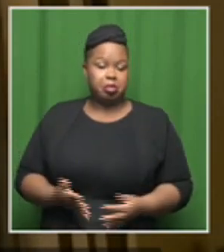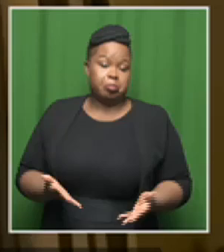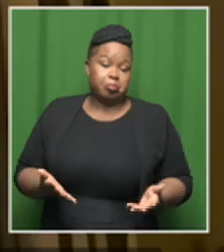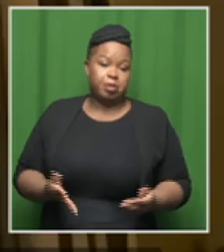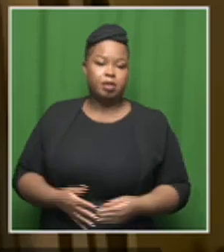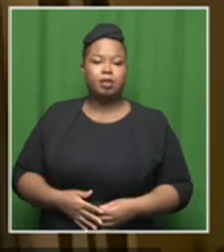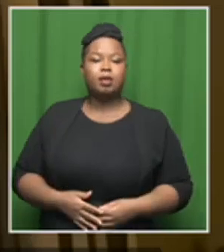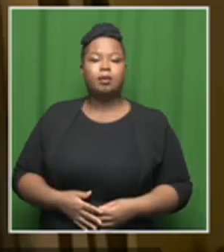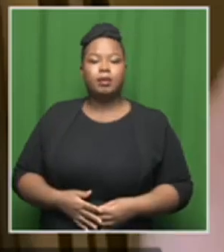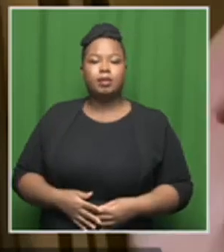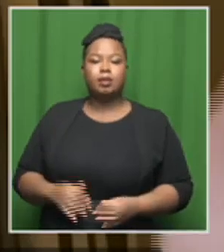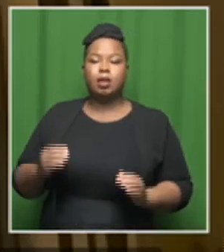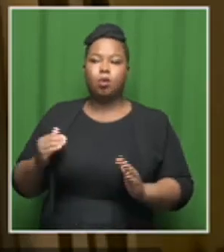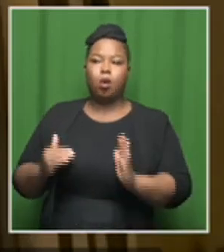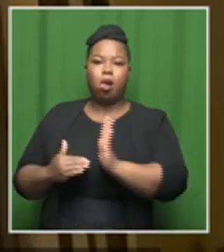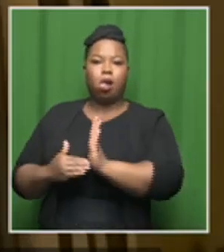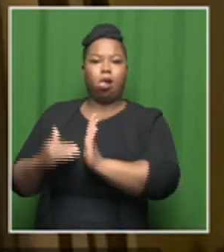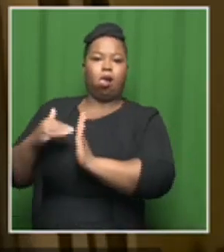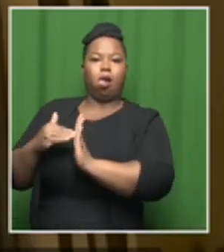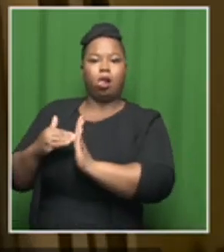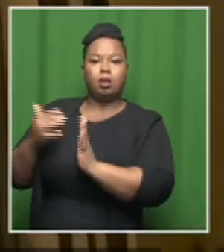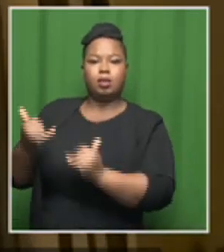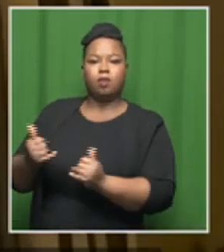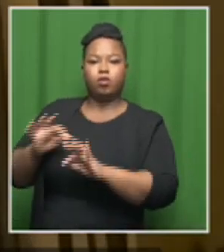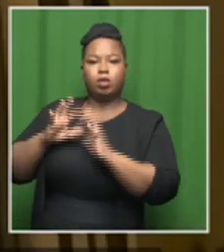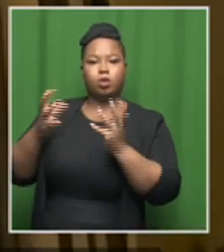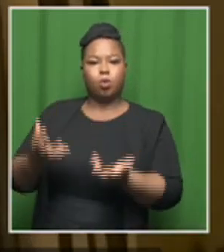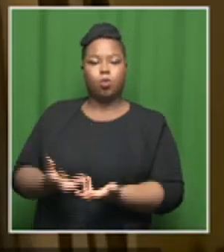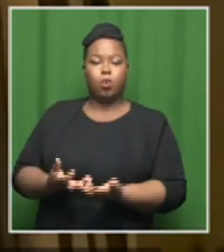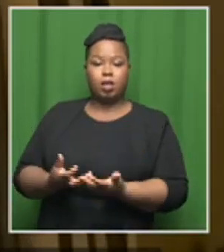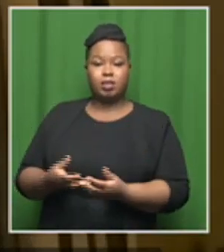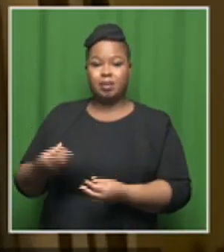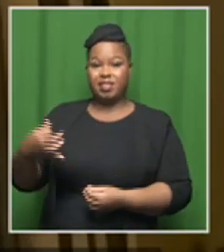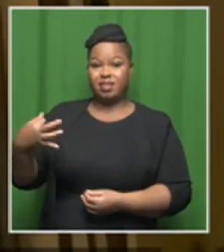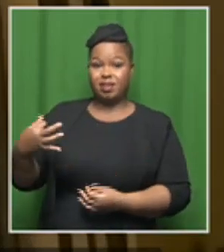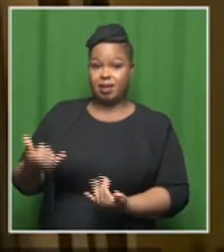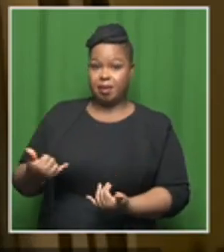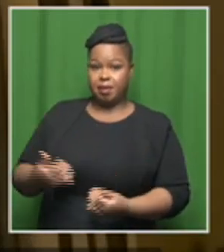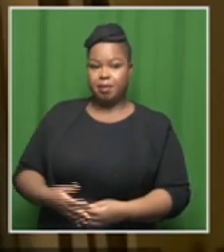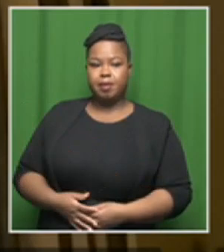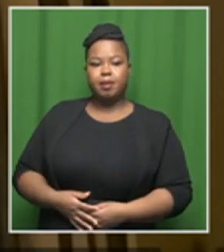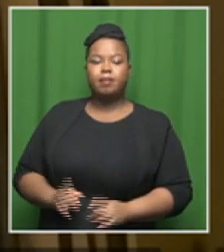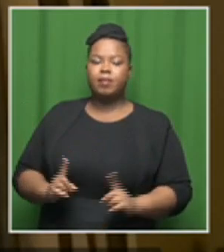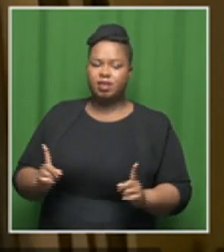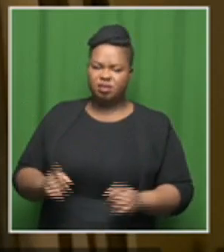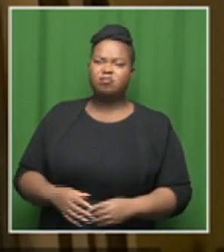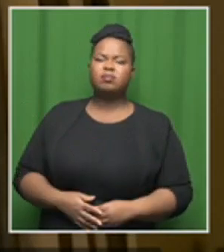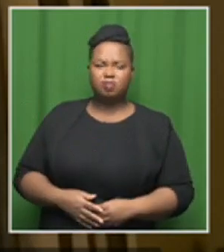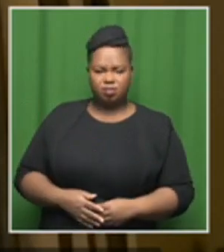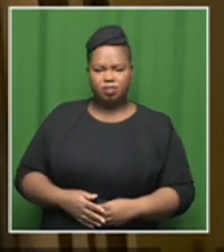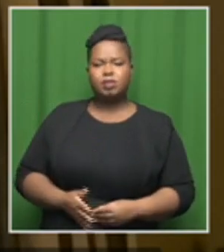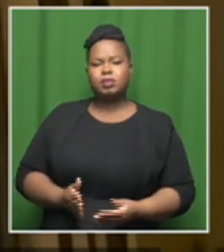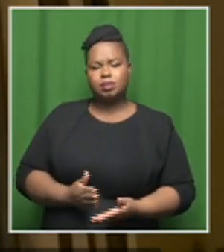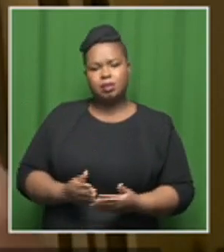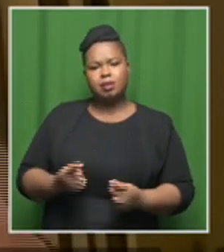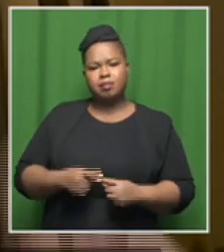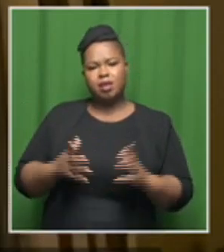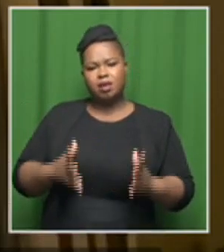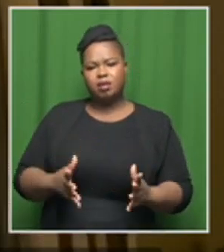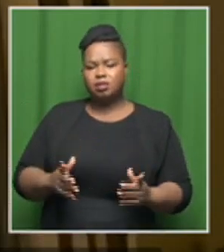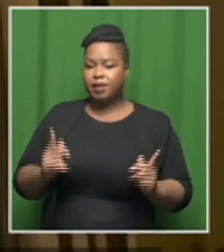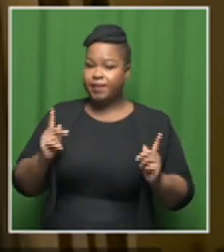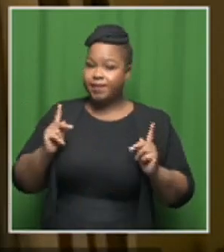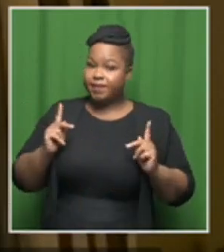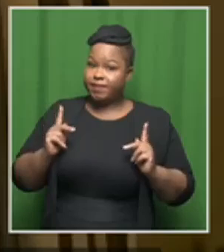series and moved up a spot on the world rankings. But there's players, I think,